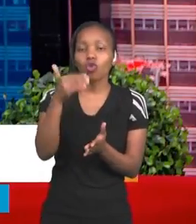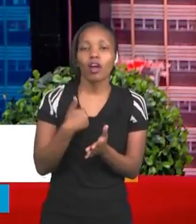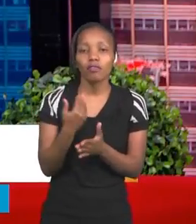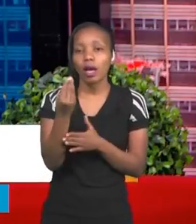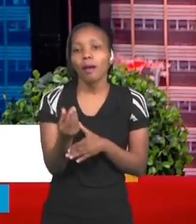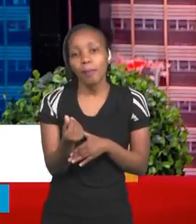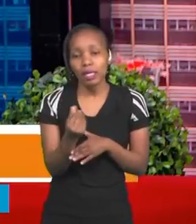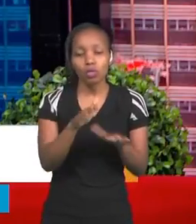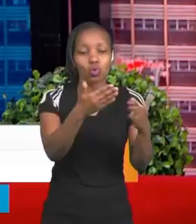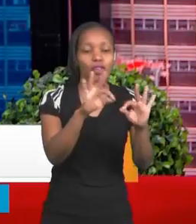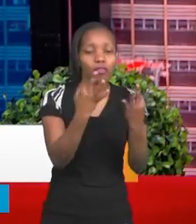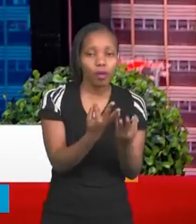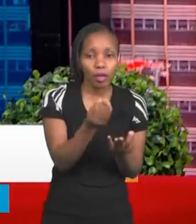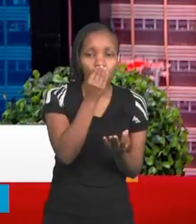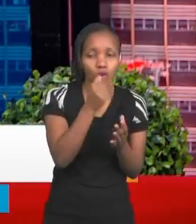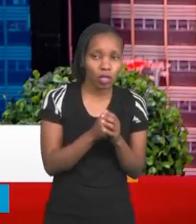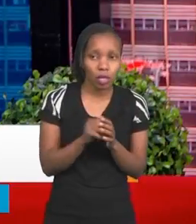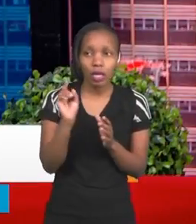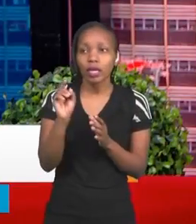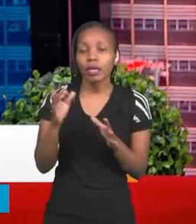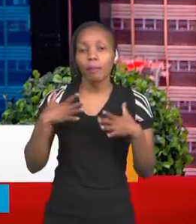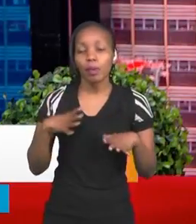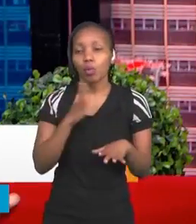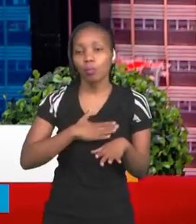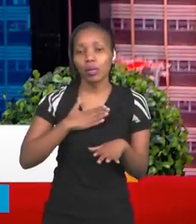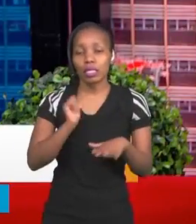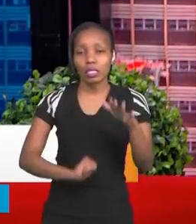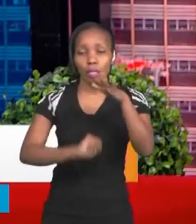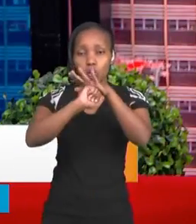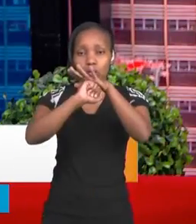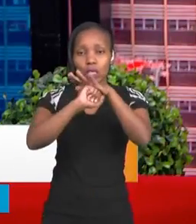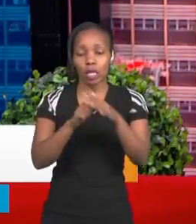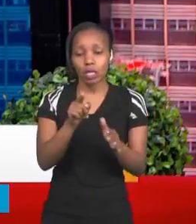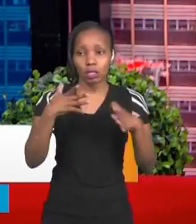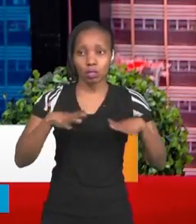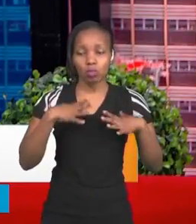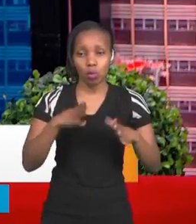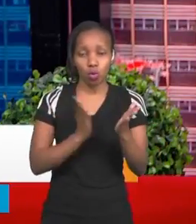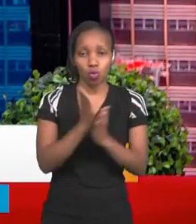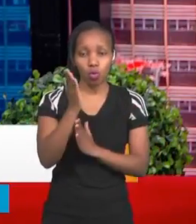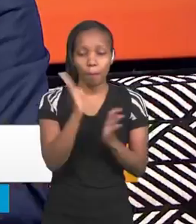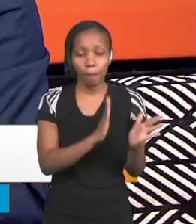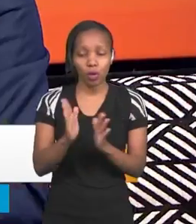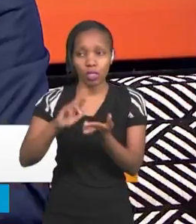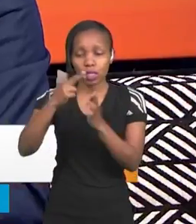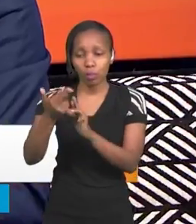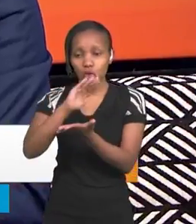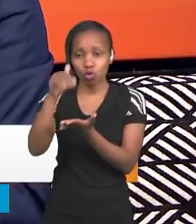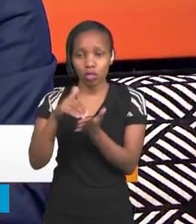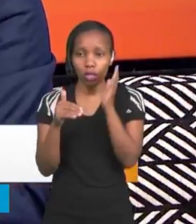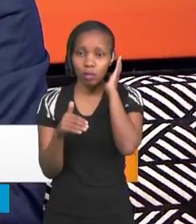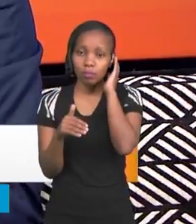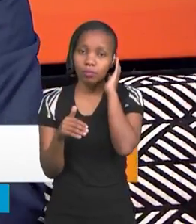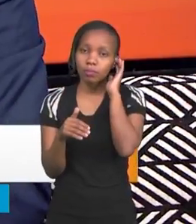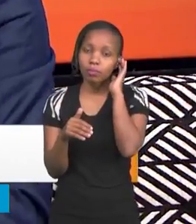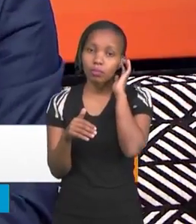food on the table. It's true that. So we need people to come on board to support these people go through this journey of rehabilitation. Now, Susan.